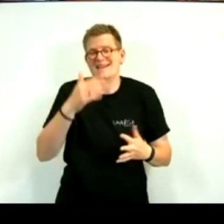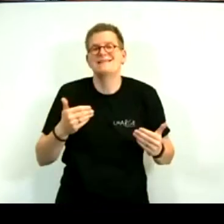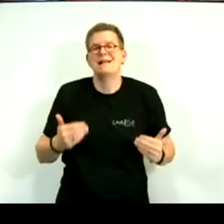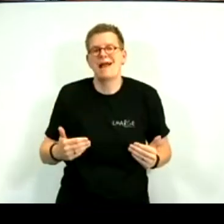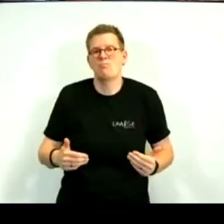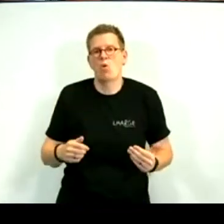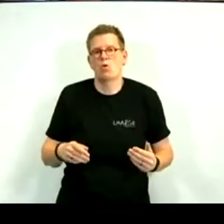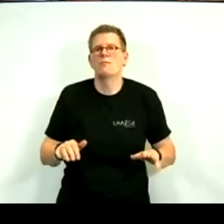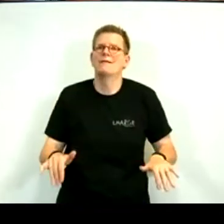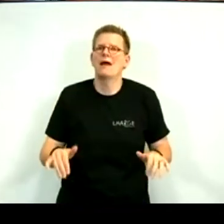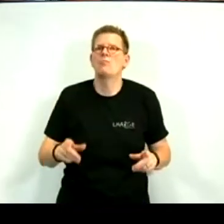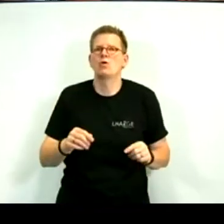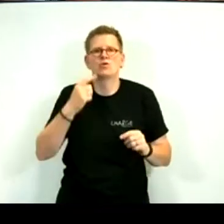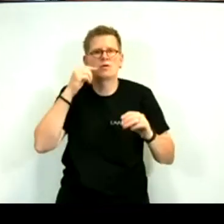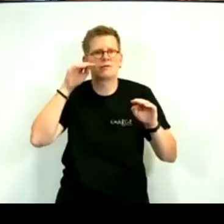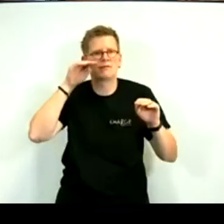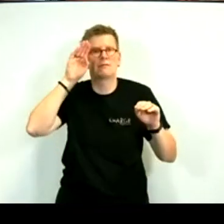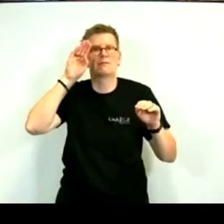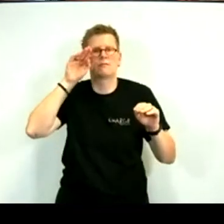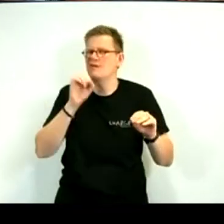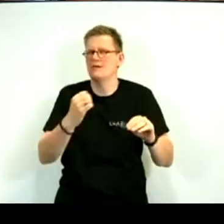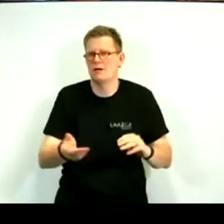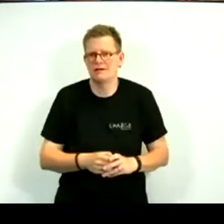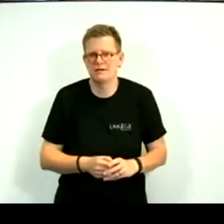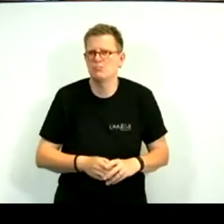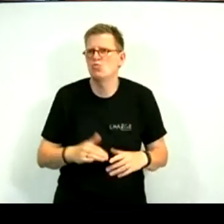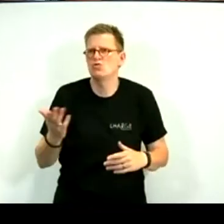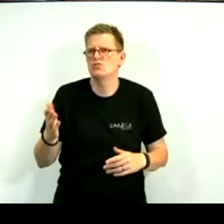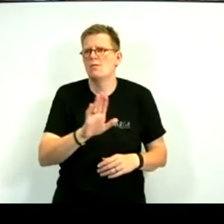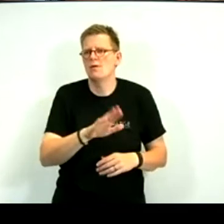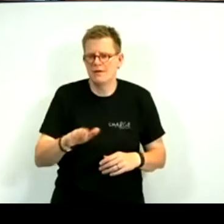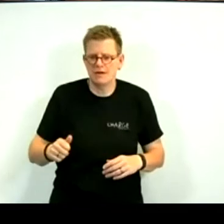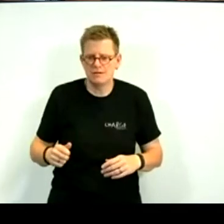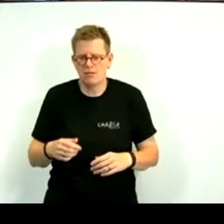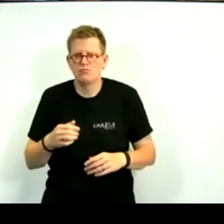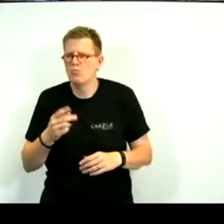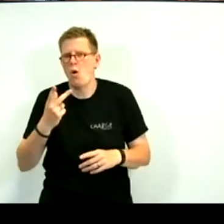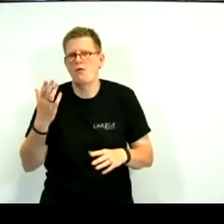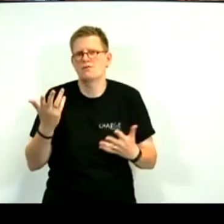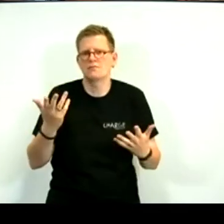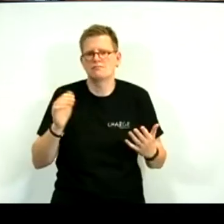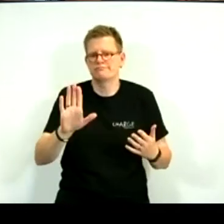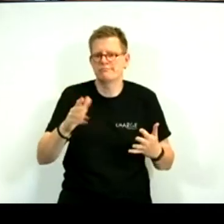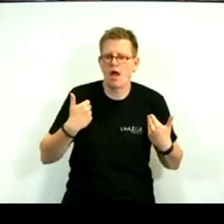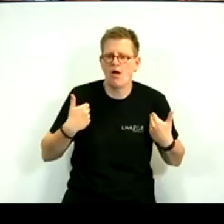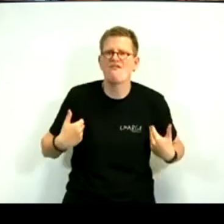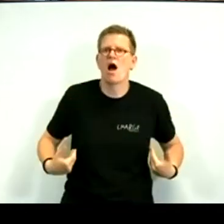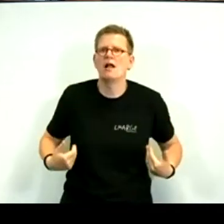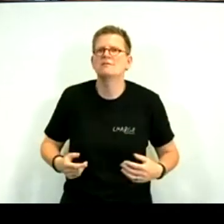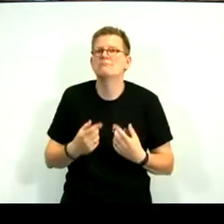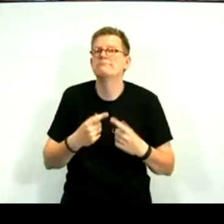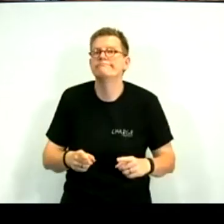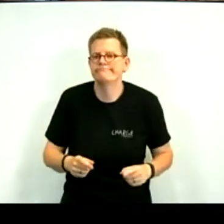own behavior to lift the lid. And because children also self-stimulate by poking the